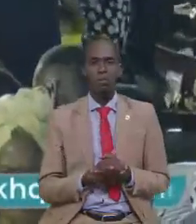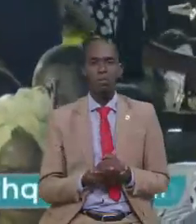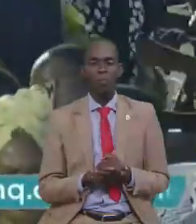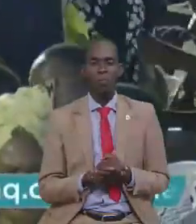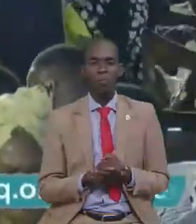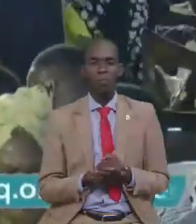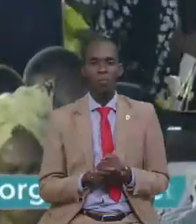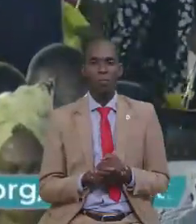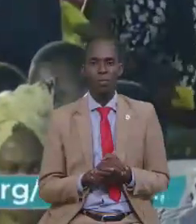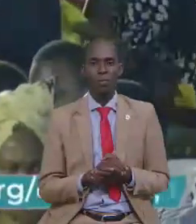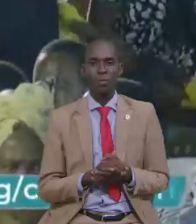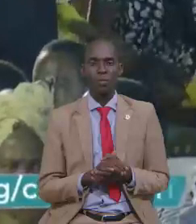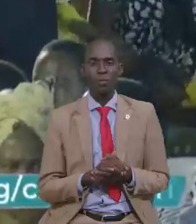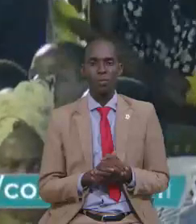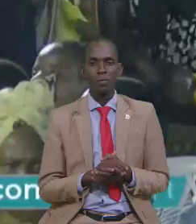far right.